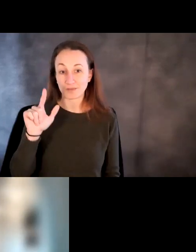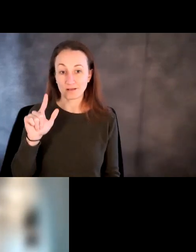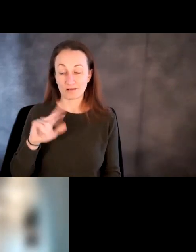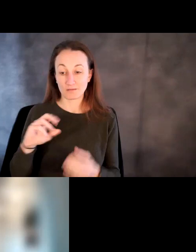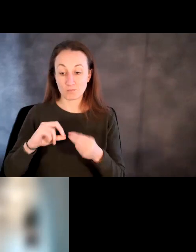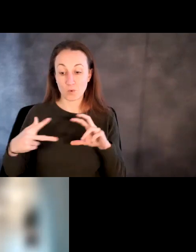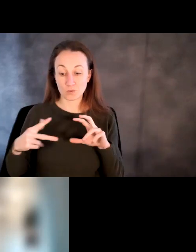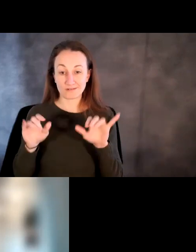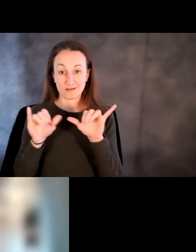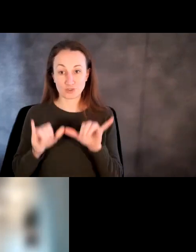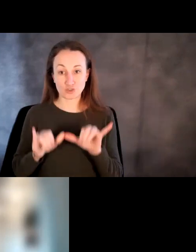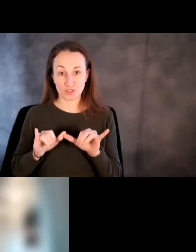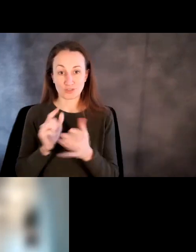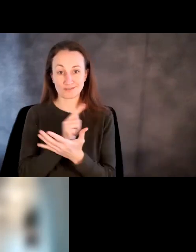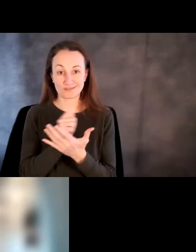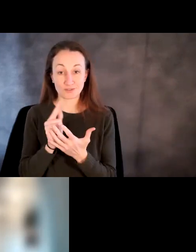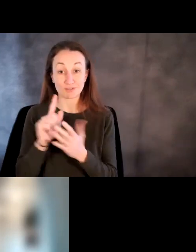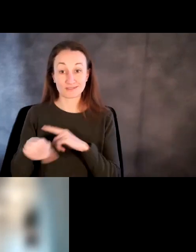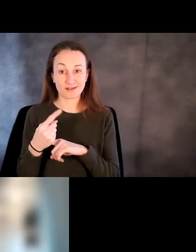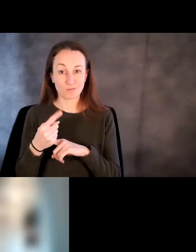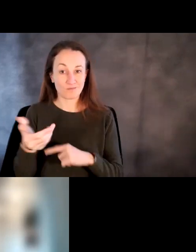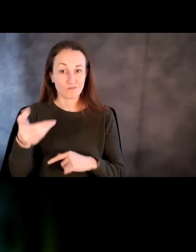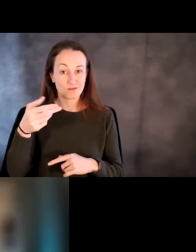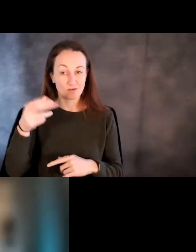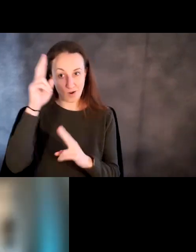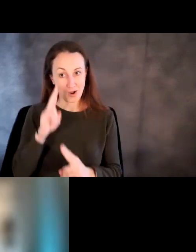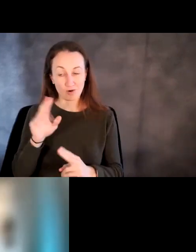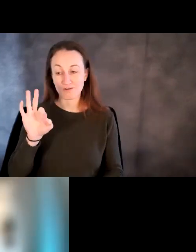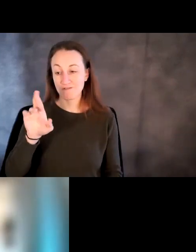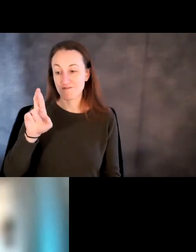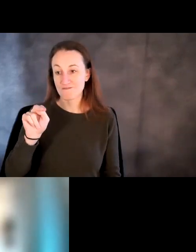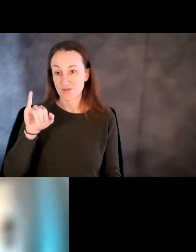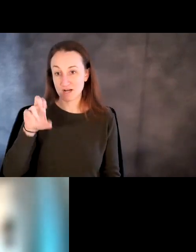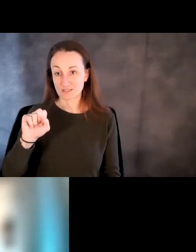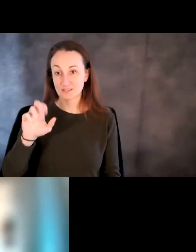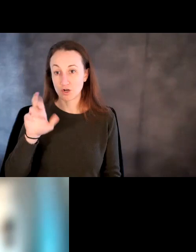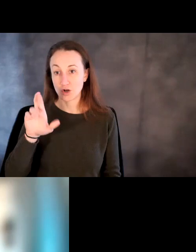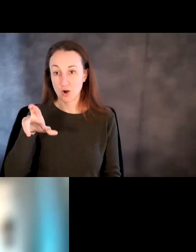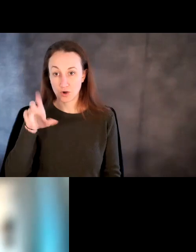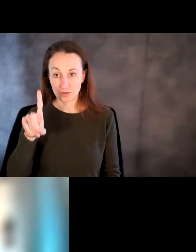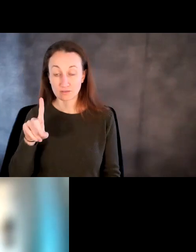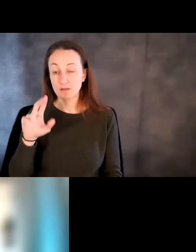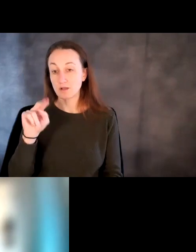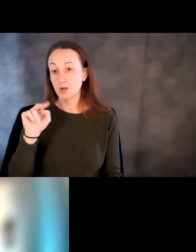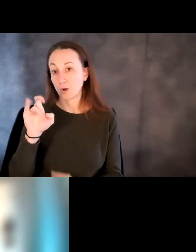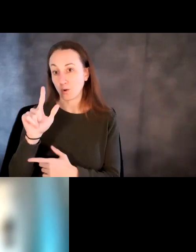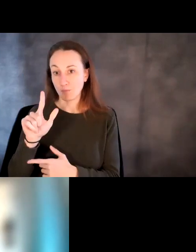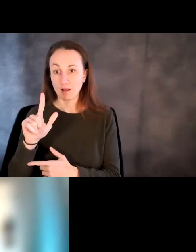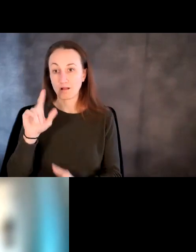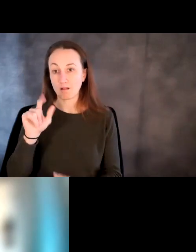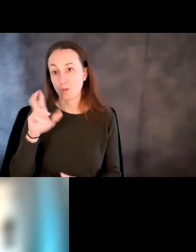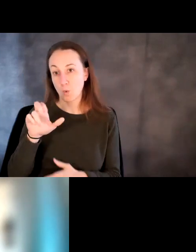Engineering seminar series. Today we have the honor of having Frances Arnold, Nobel laureate, advisor to the president, amongst many other